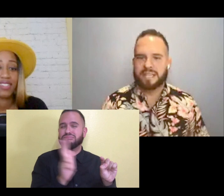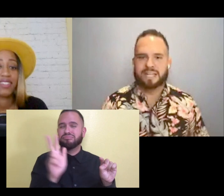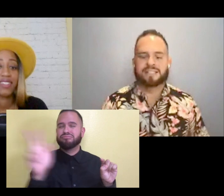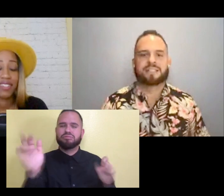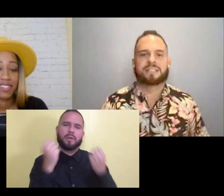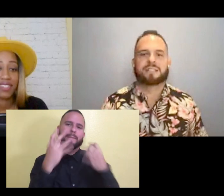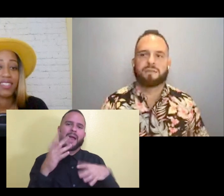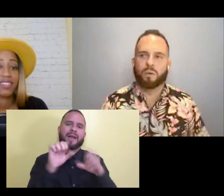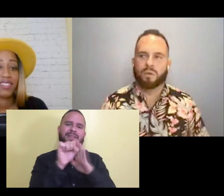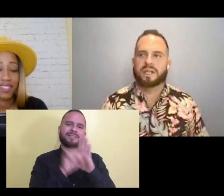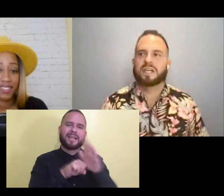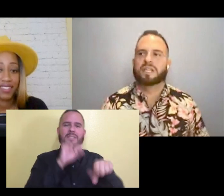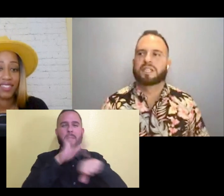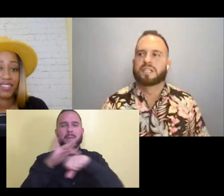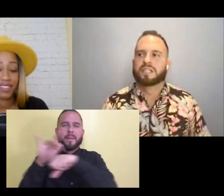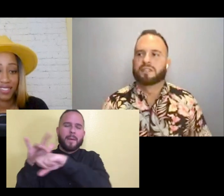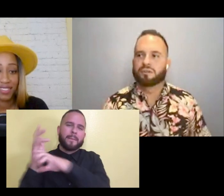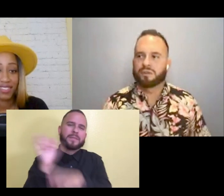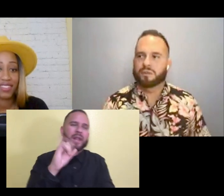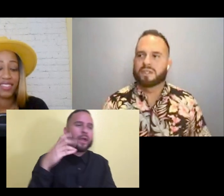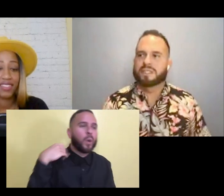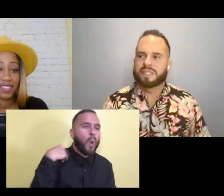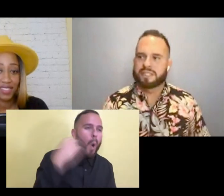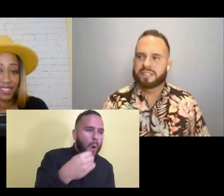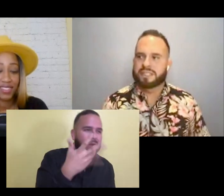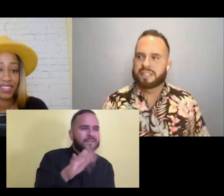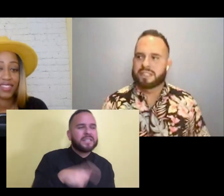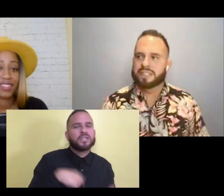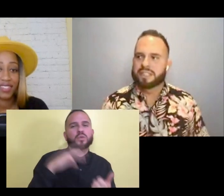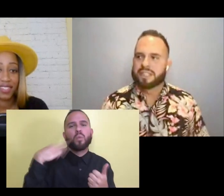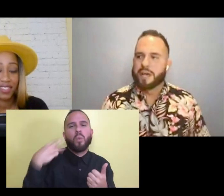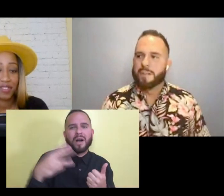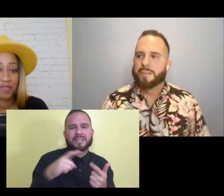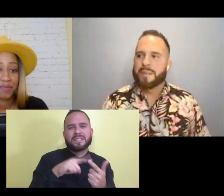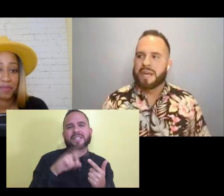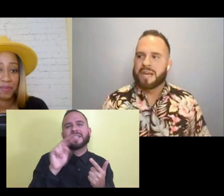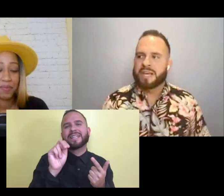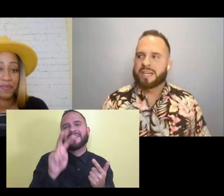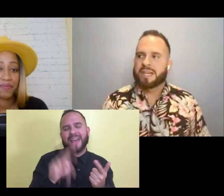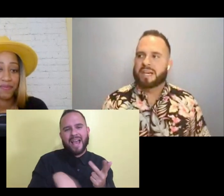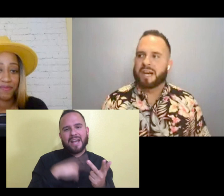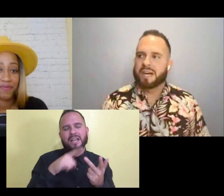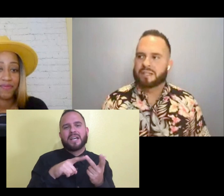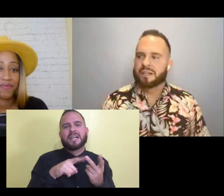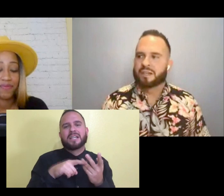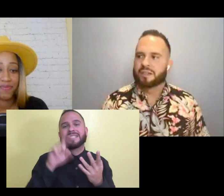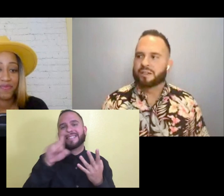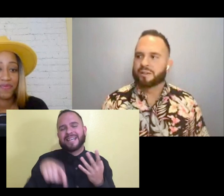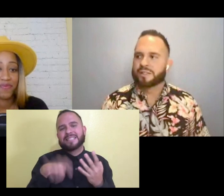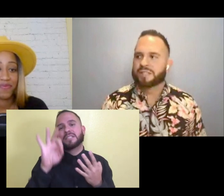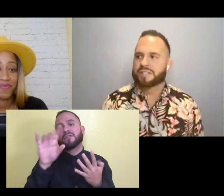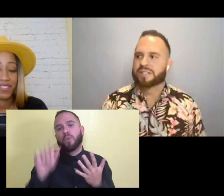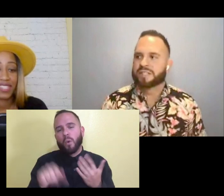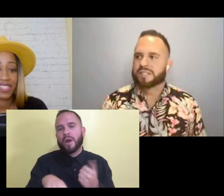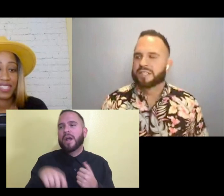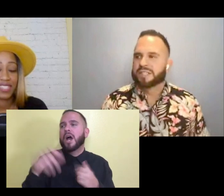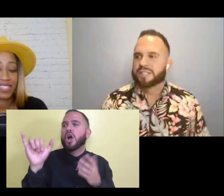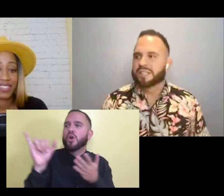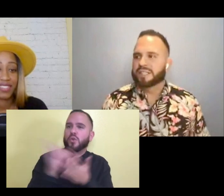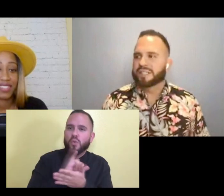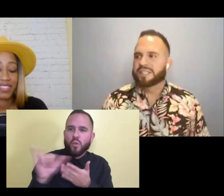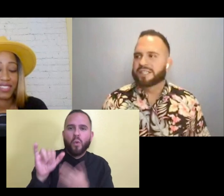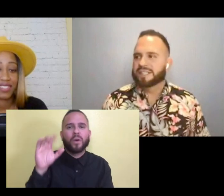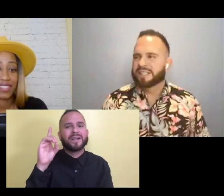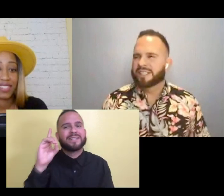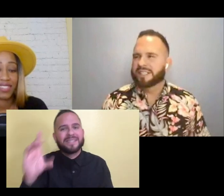Nevada, Texas, Florida, New York, DC, Maine, Idaho.